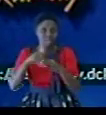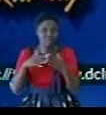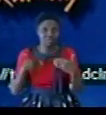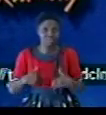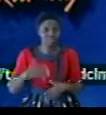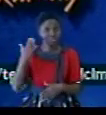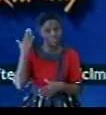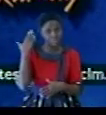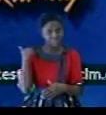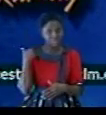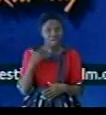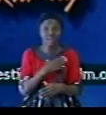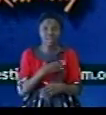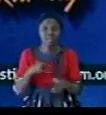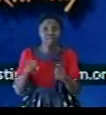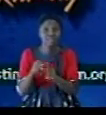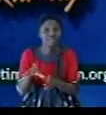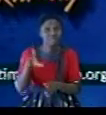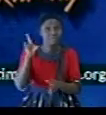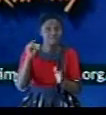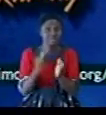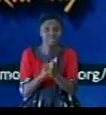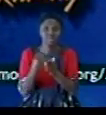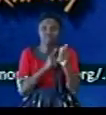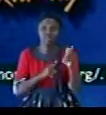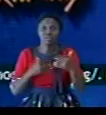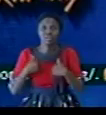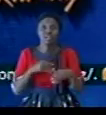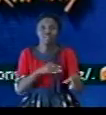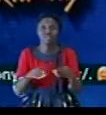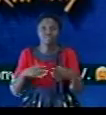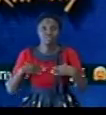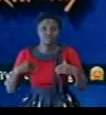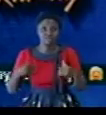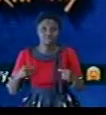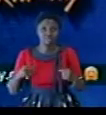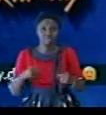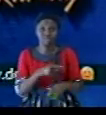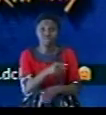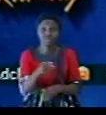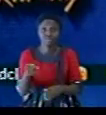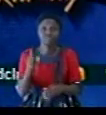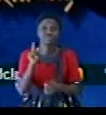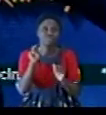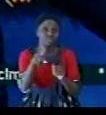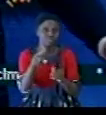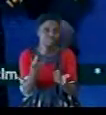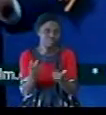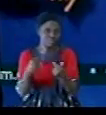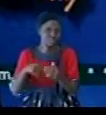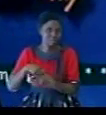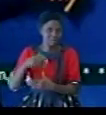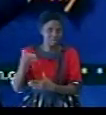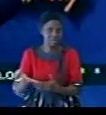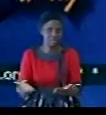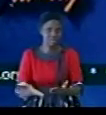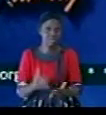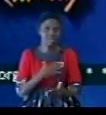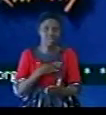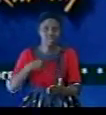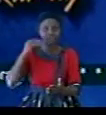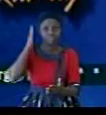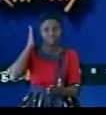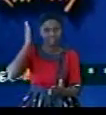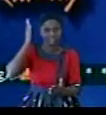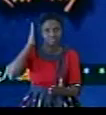And as soon as you discover it, that the Lord has healed you, you come forward and testify